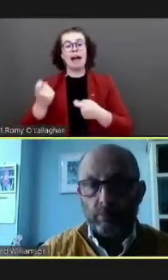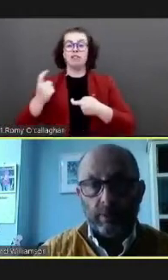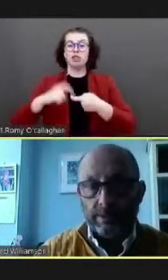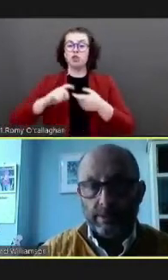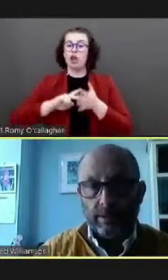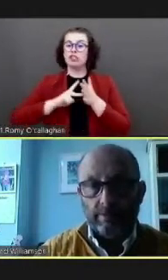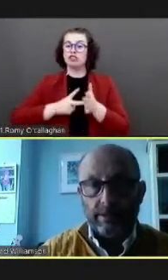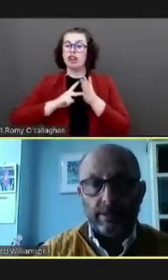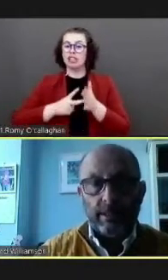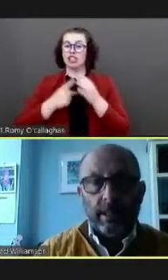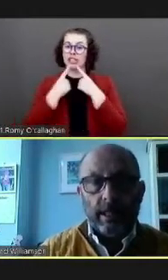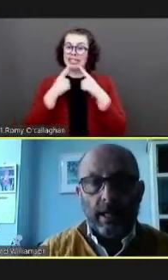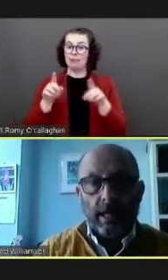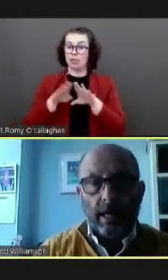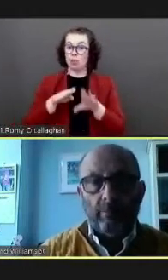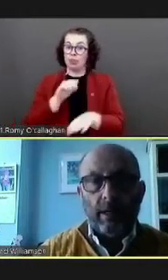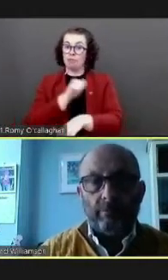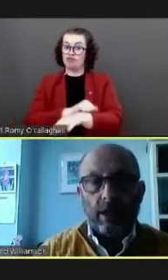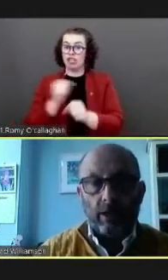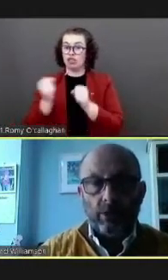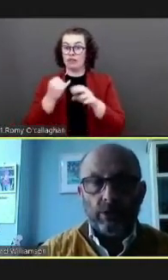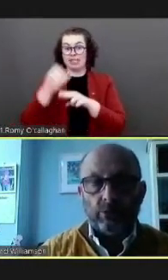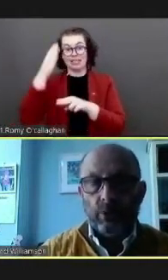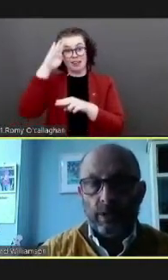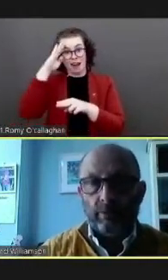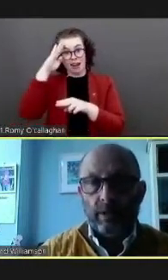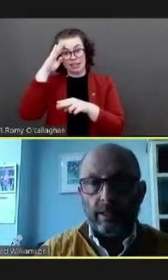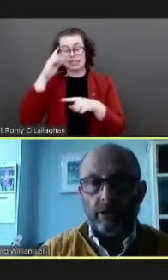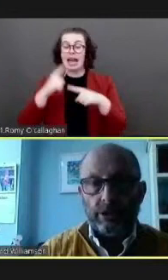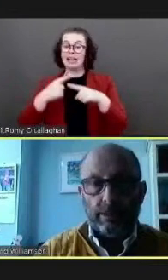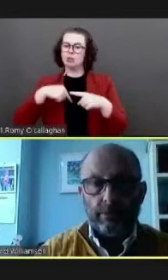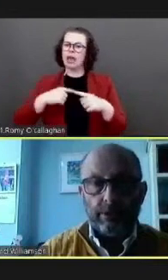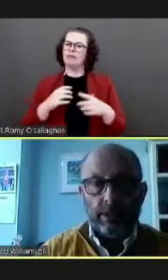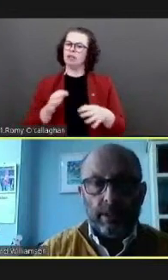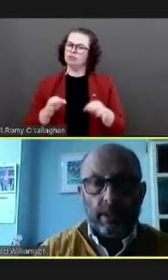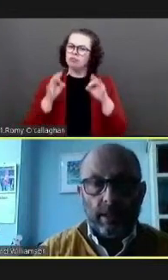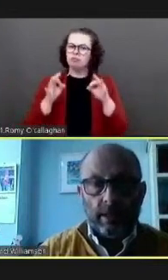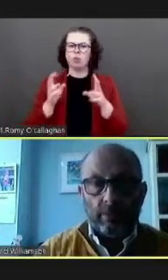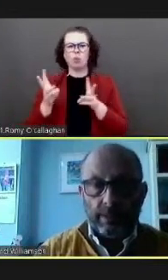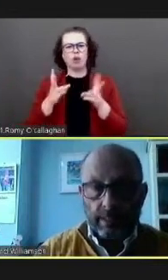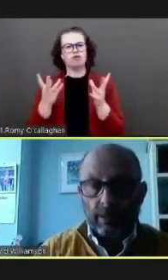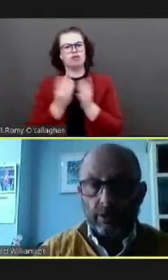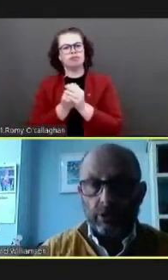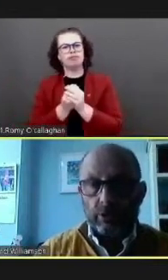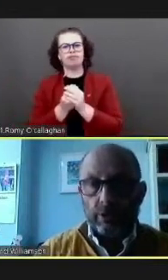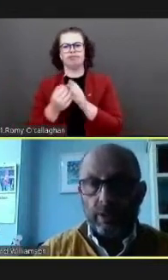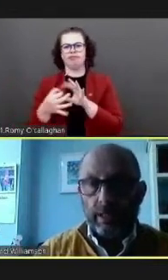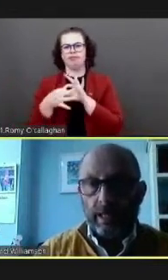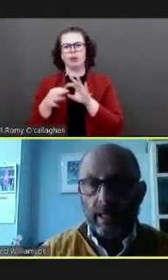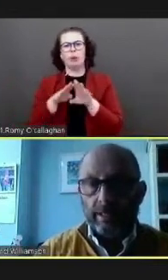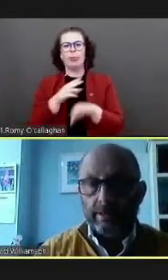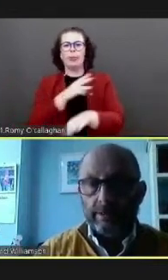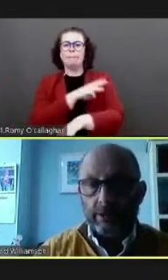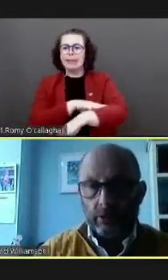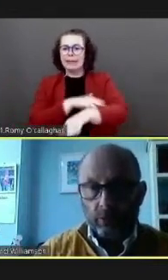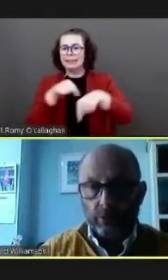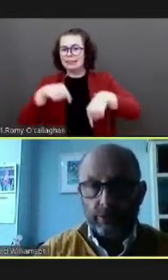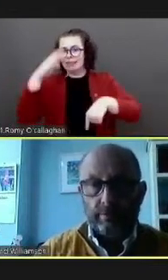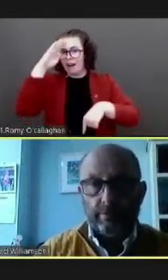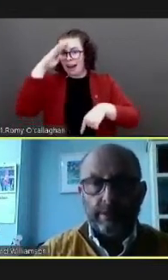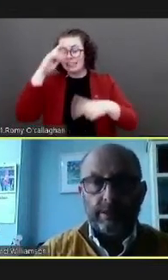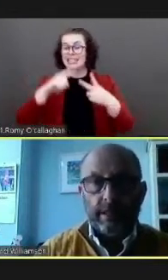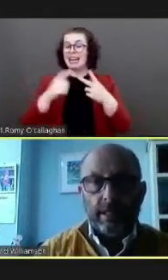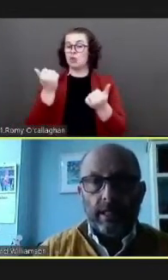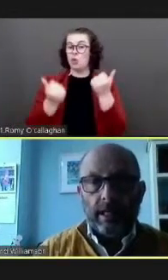the Irish Prison Service and we have close working relationships with An Garda Síochána and the